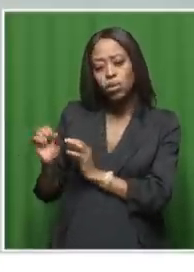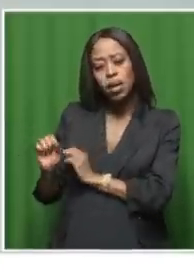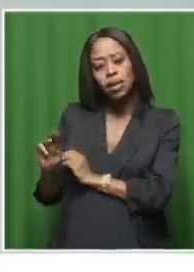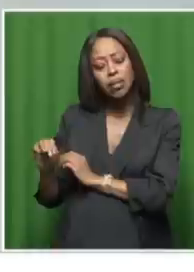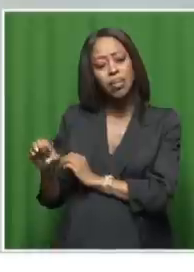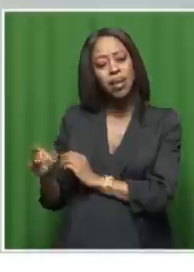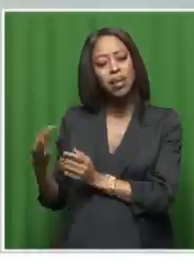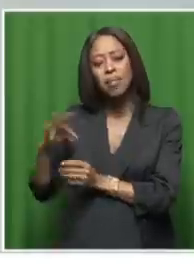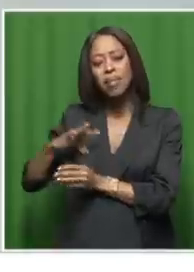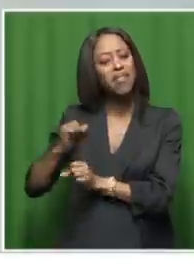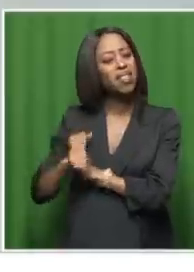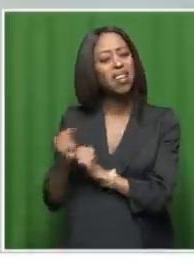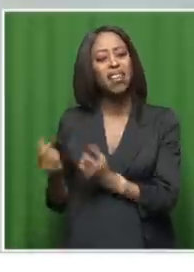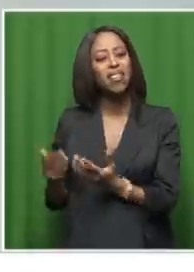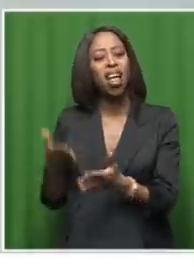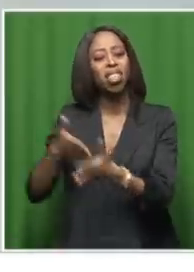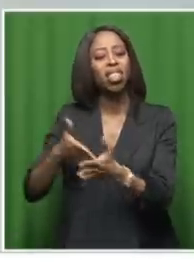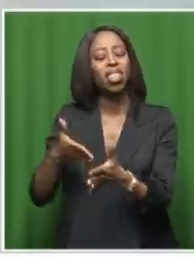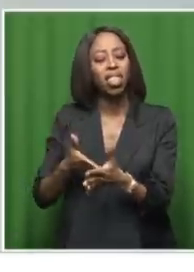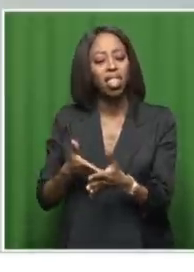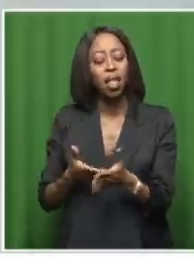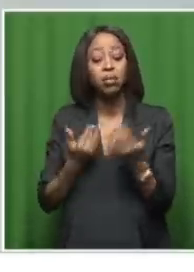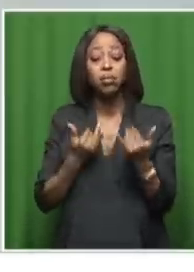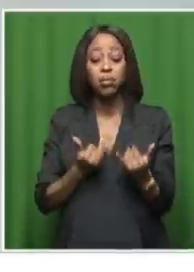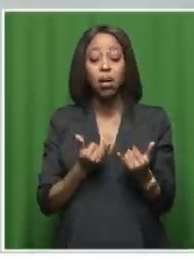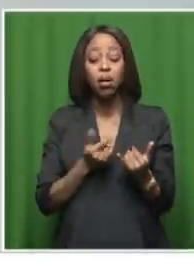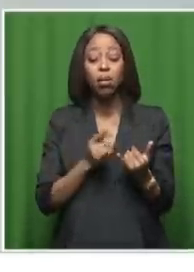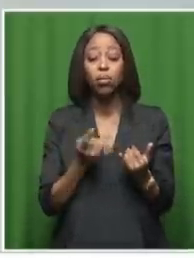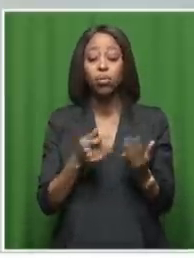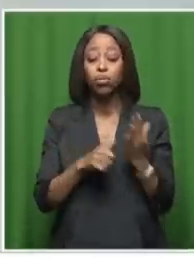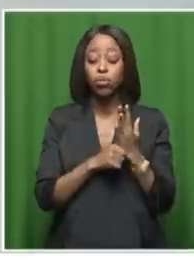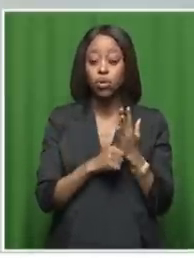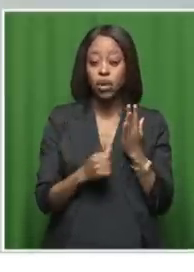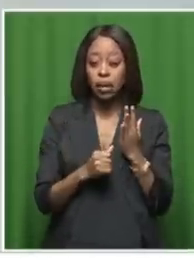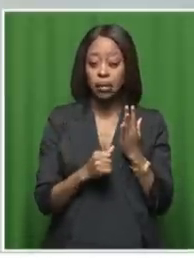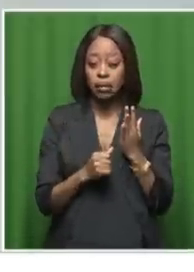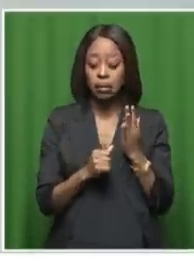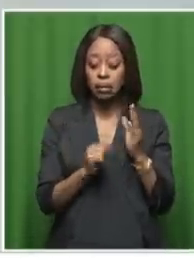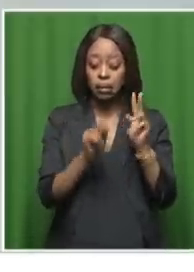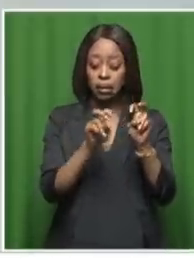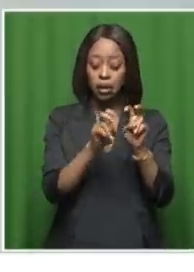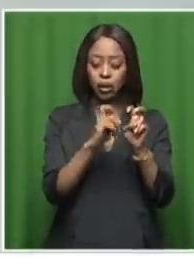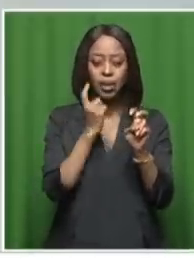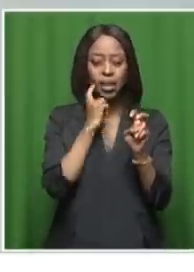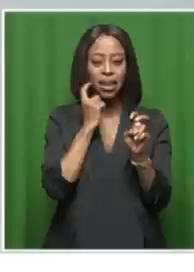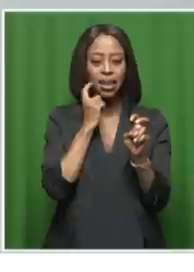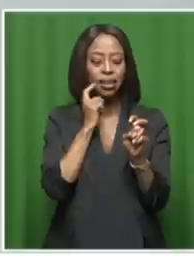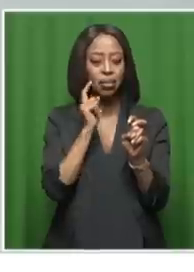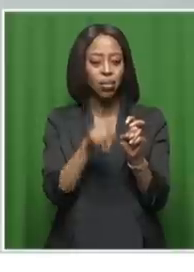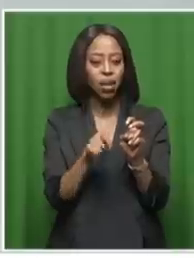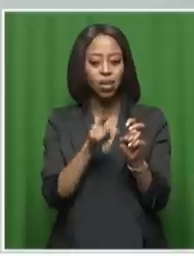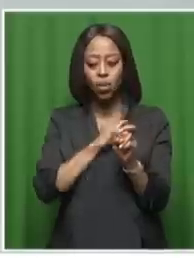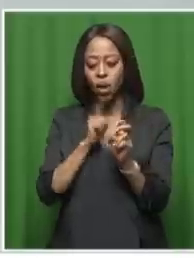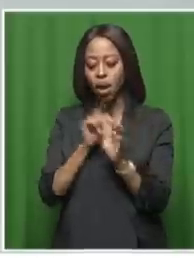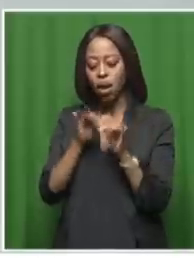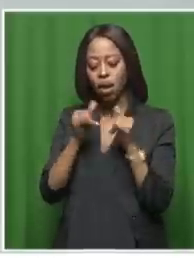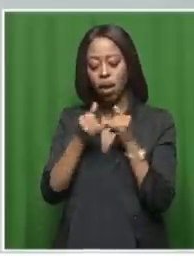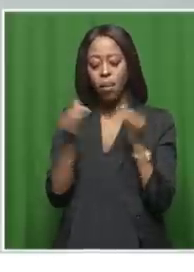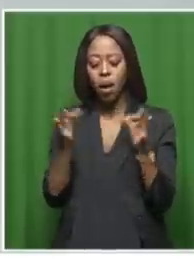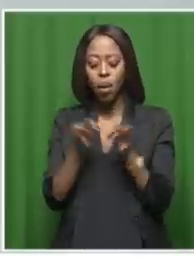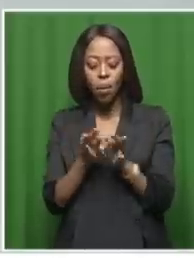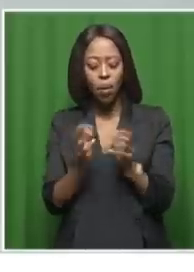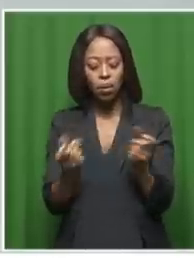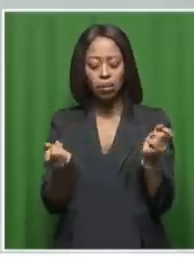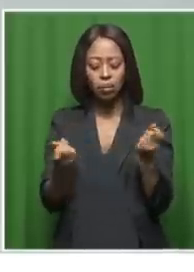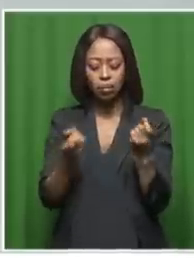able to benefit from it. We need to simplify the tax regime, which is currently very costly for smaller firms, including increasing